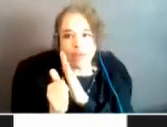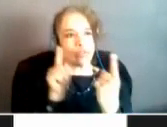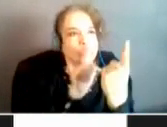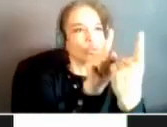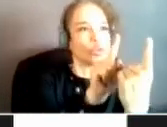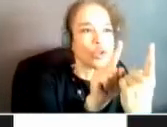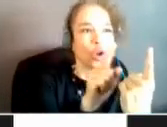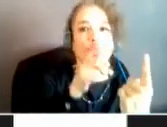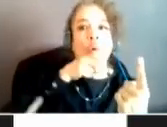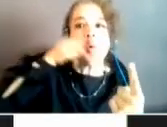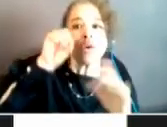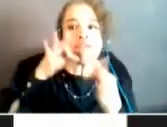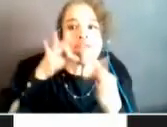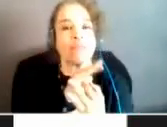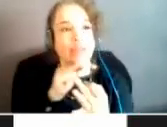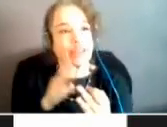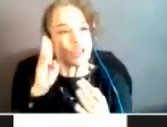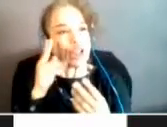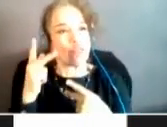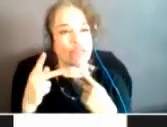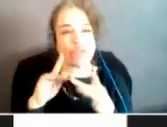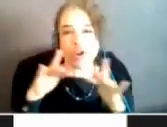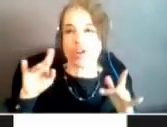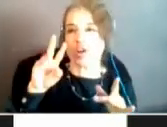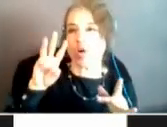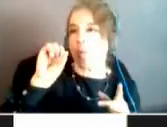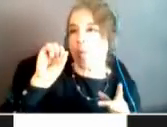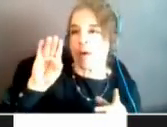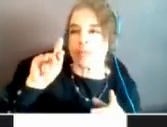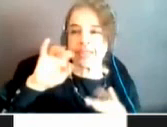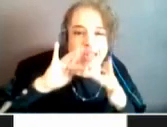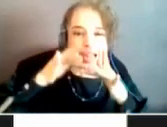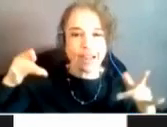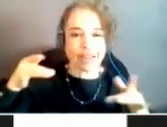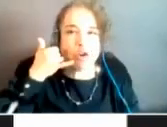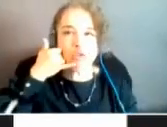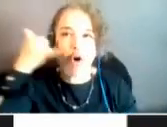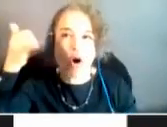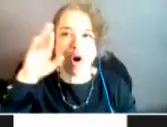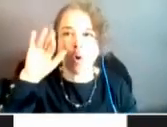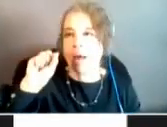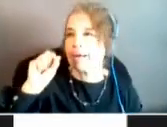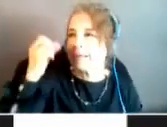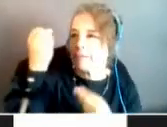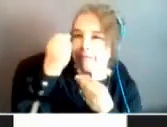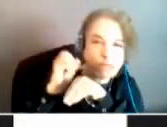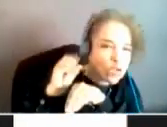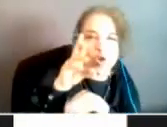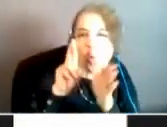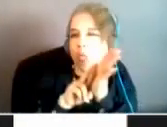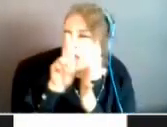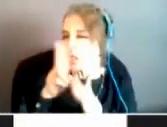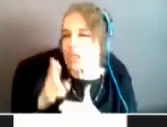to an older family member. You know, visit a website for information, call a crisis line for advice and